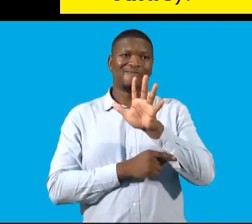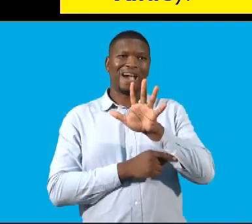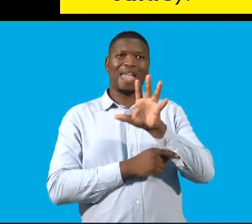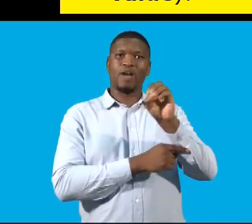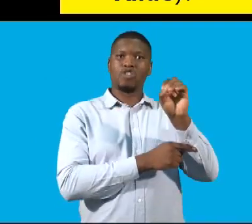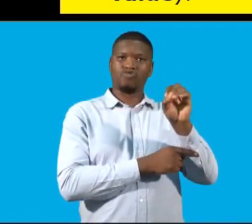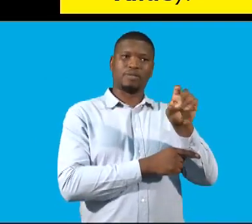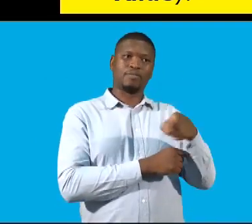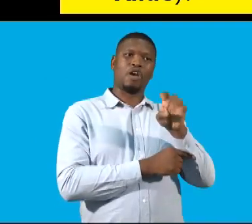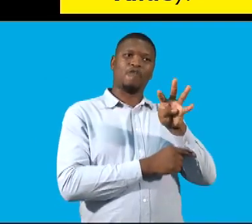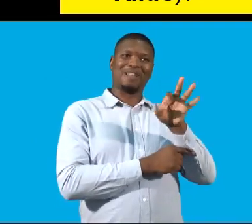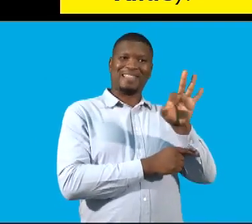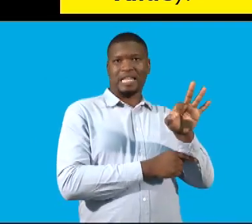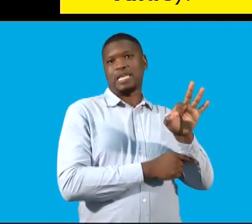to be